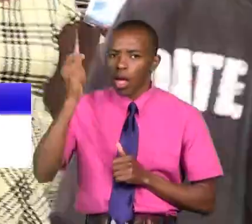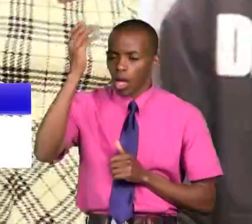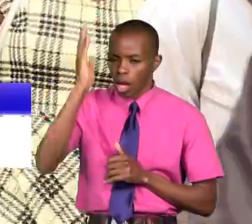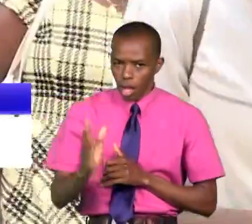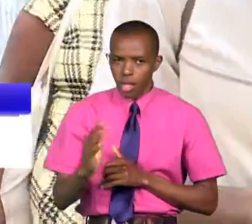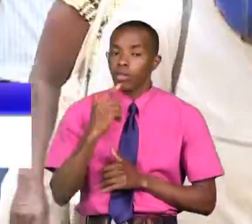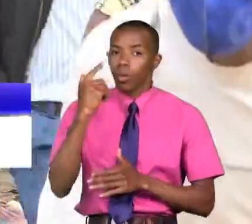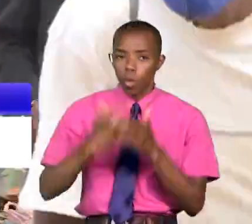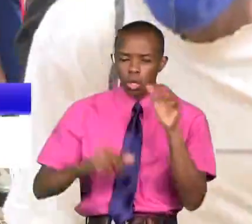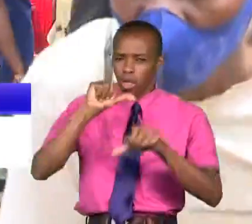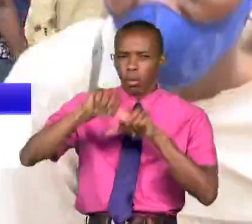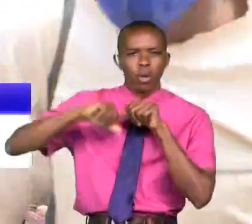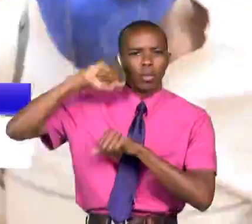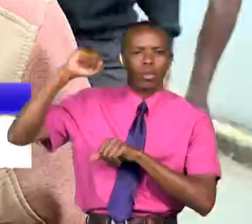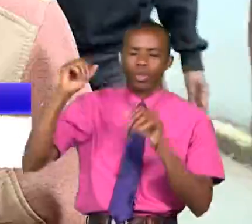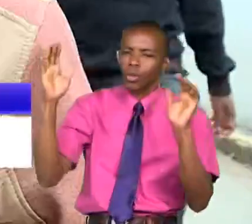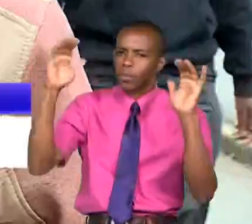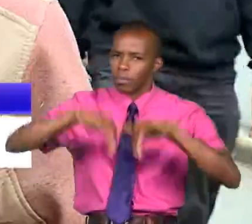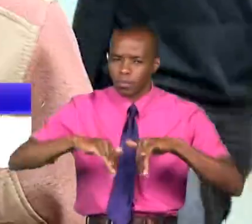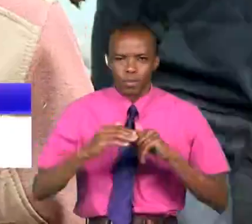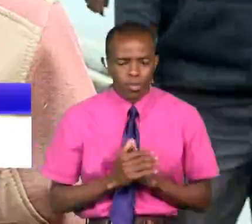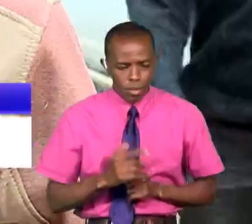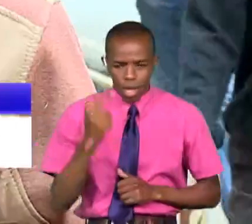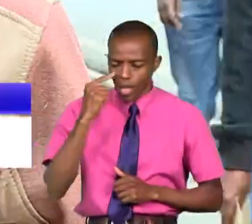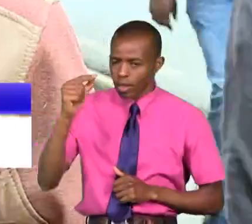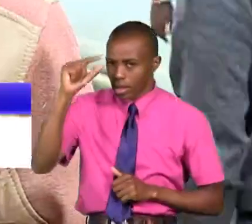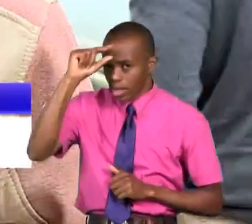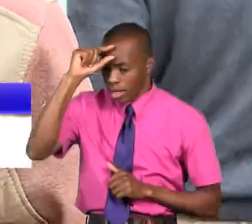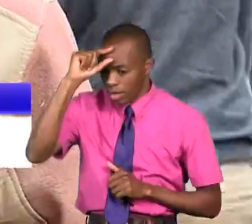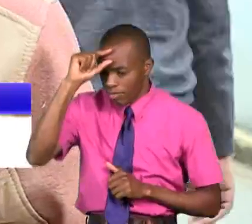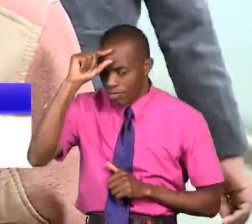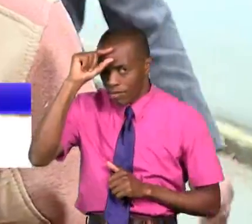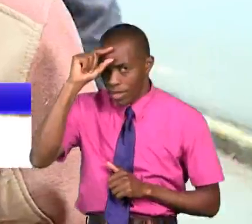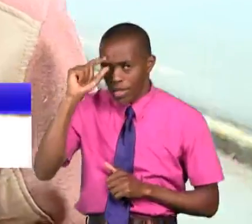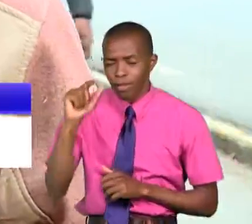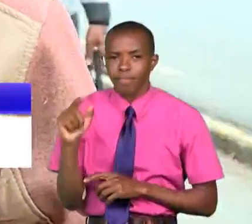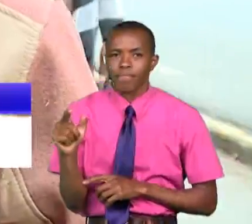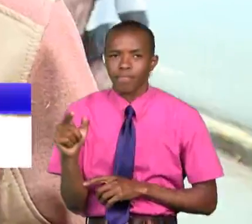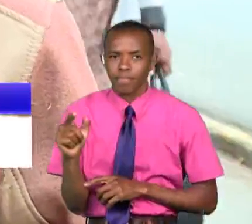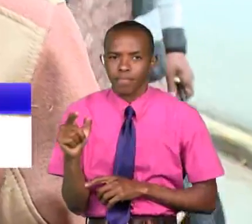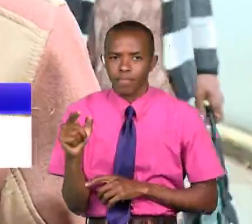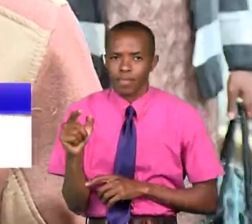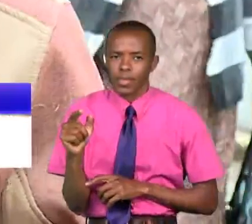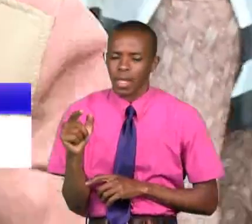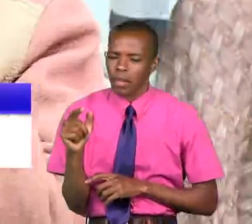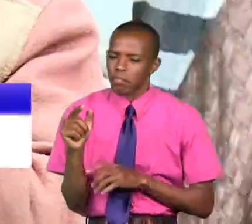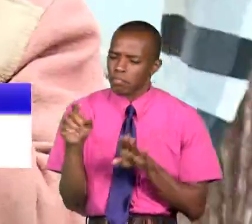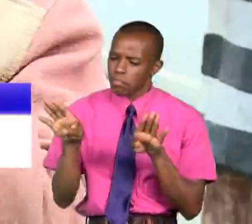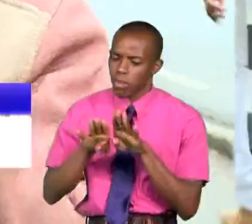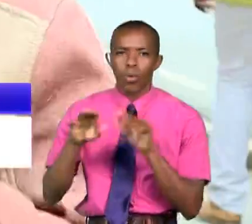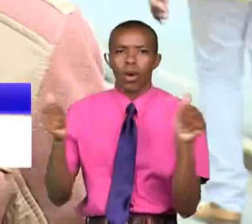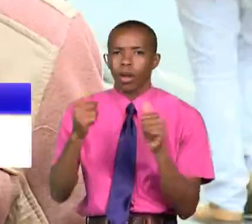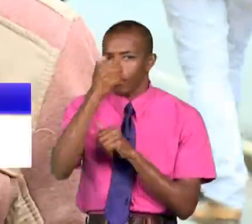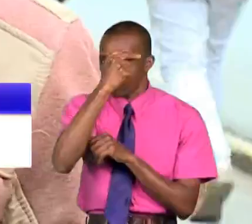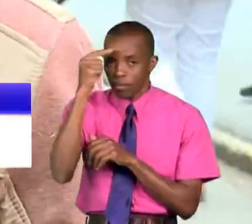this to say on political gatherings. Naona serikali ilifunga hapo kwa sawa. Kwa